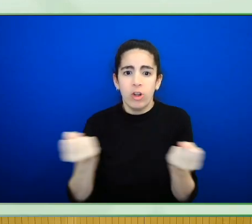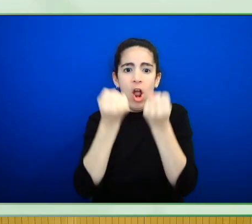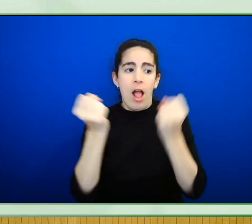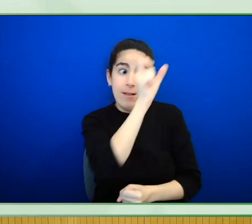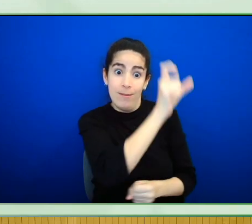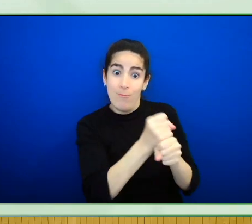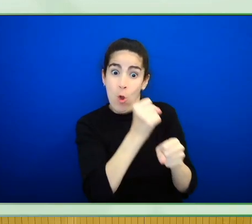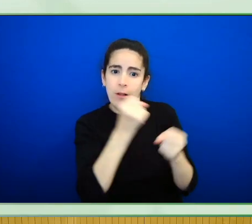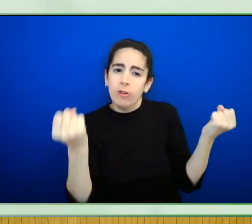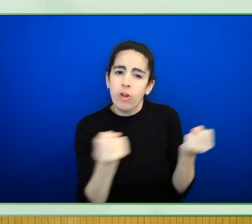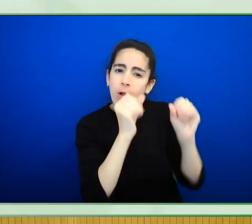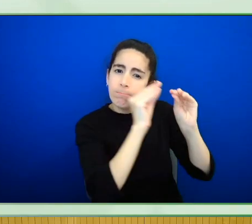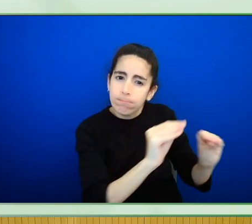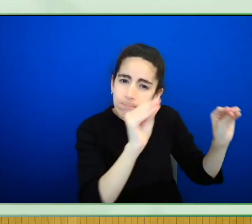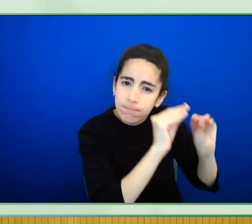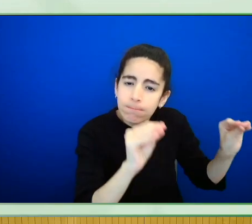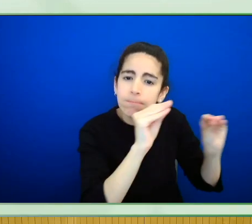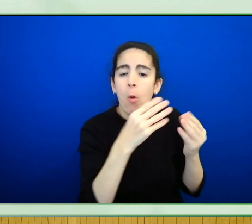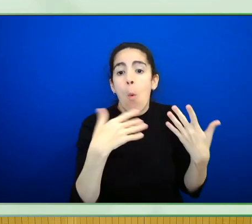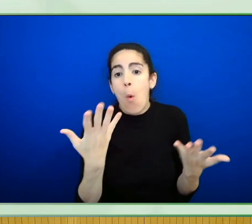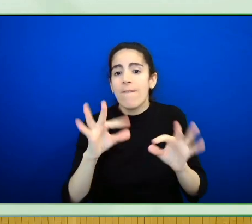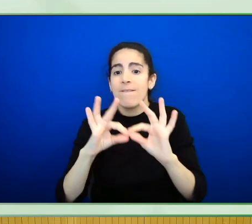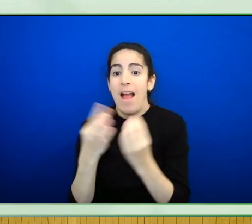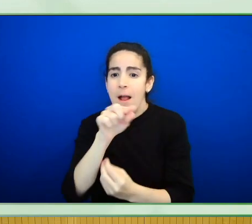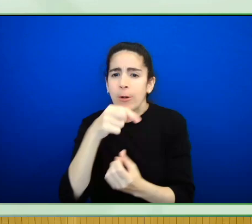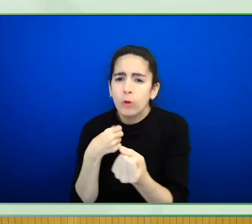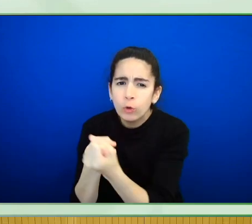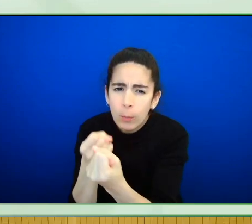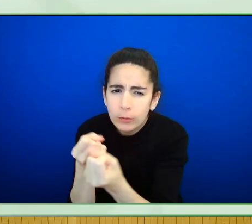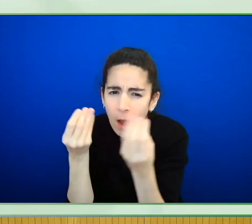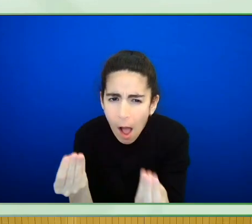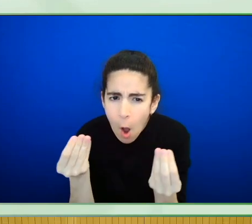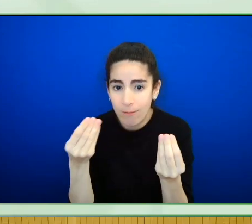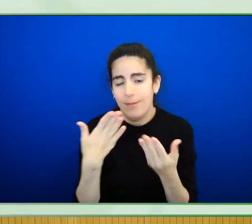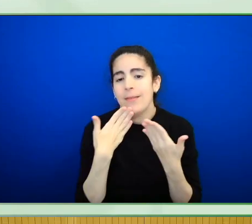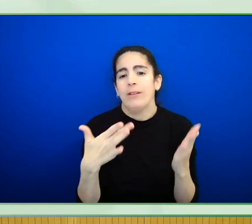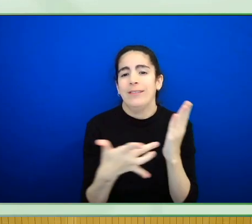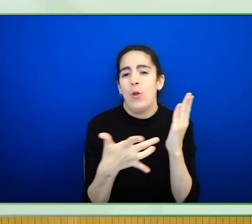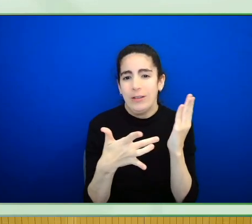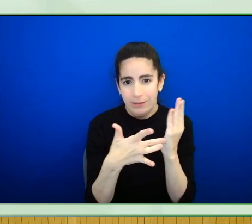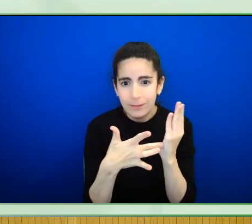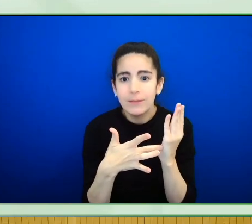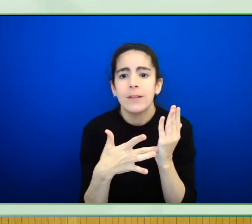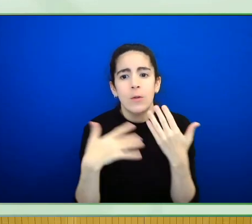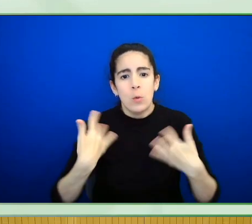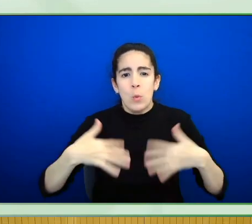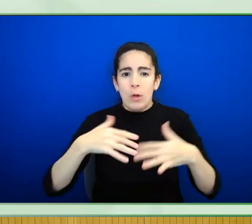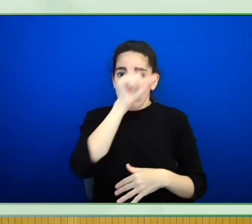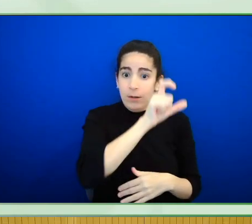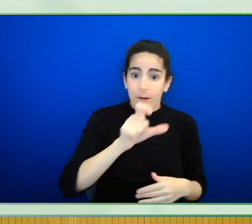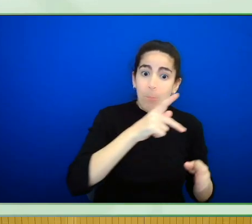Decentralized approach in a low resource context. So until now, since